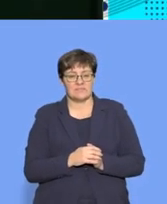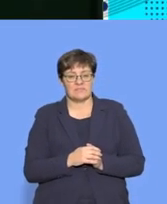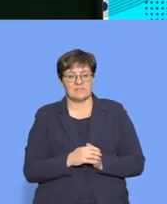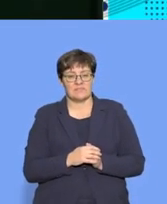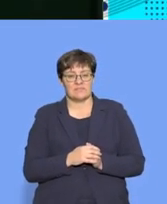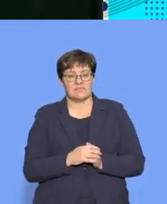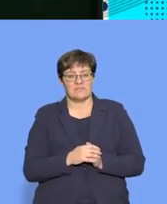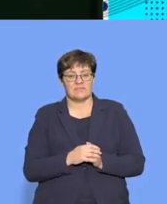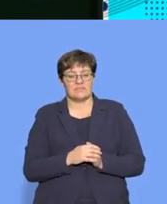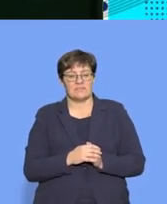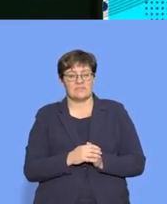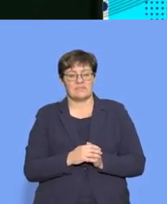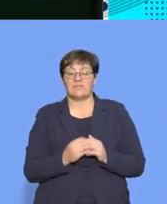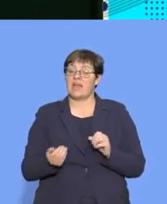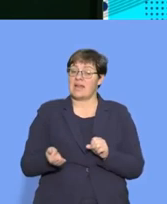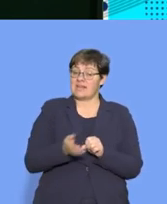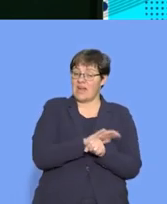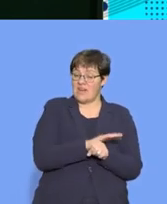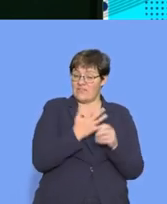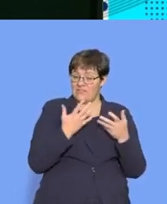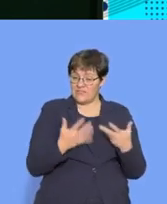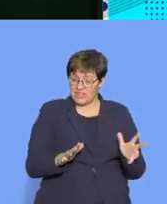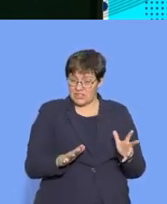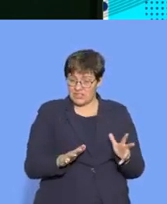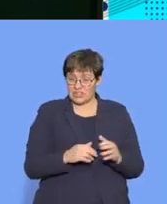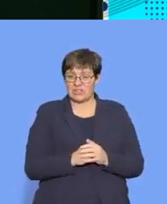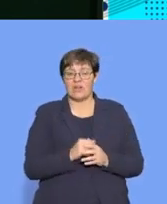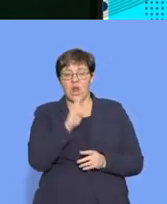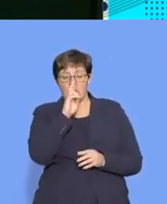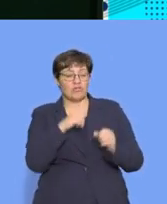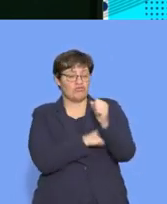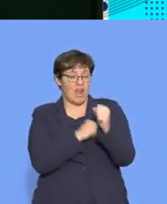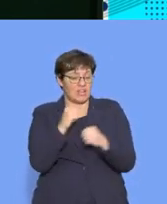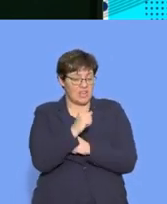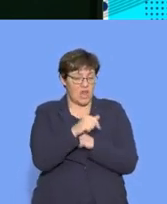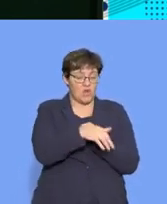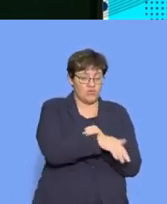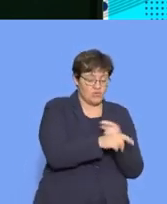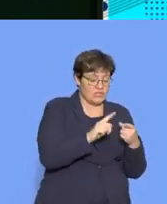What we have covered is we've looked at the structure of roots, stems, and